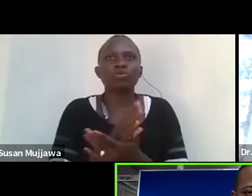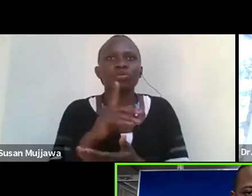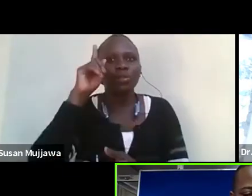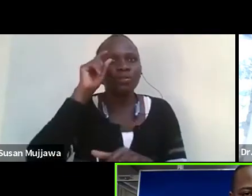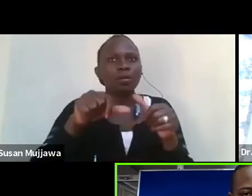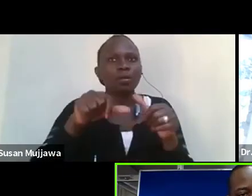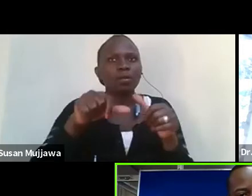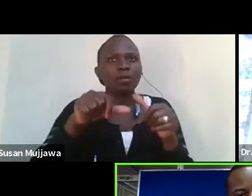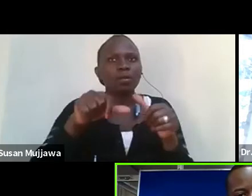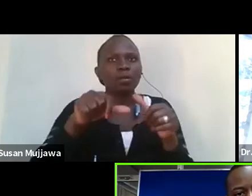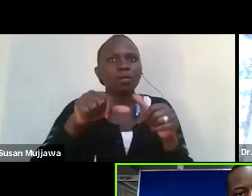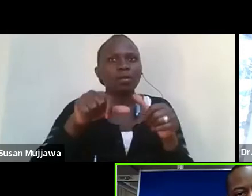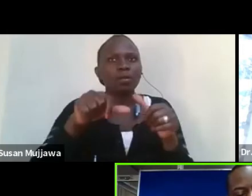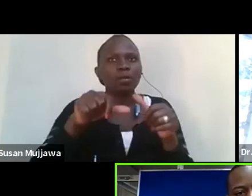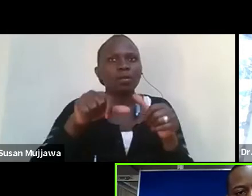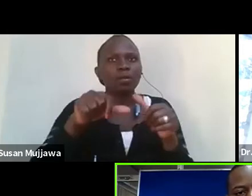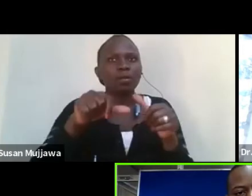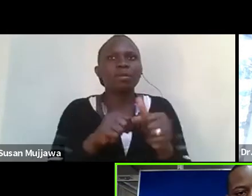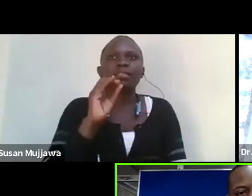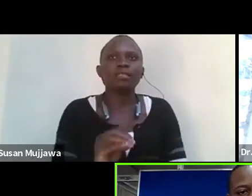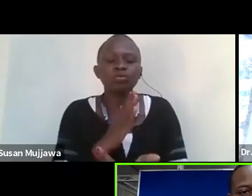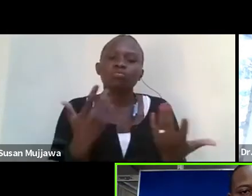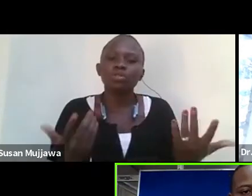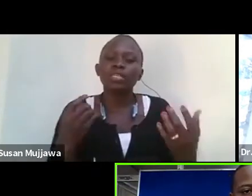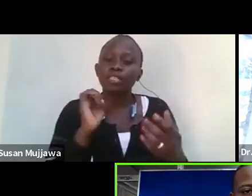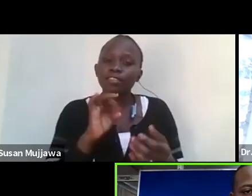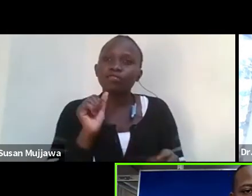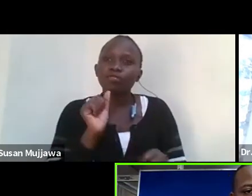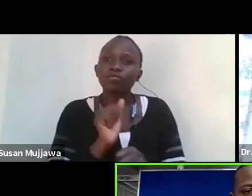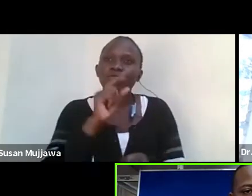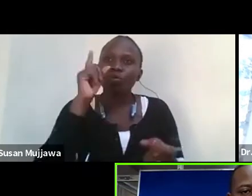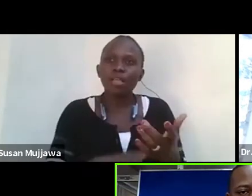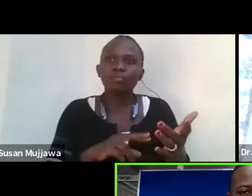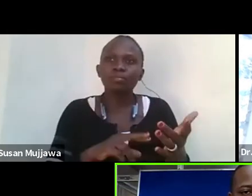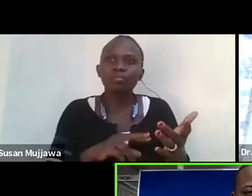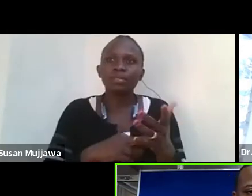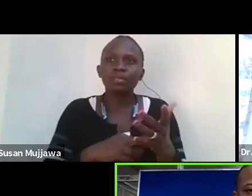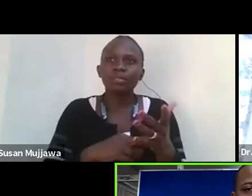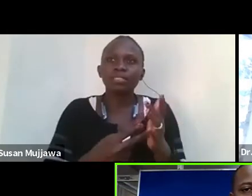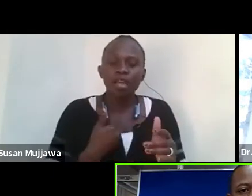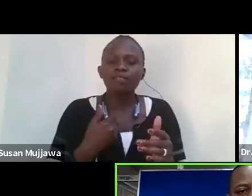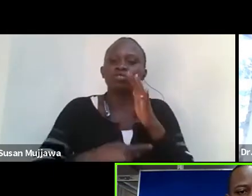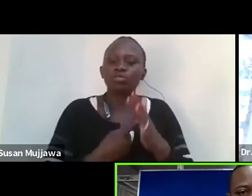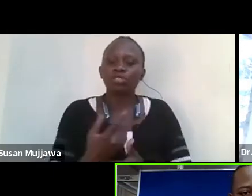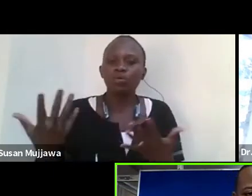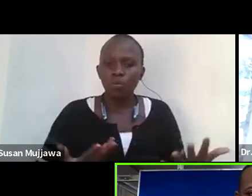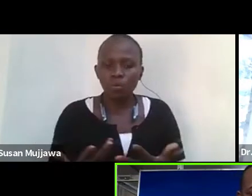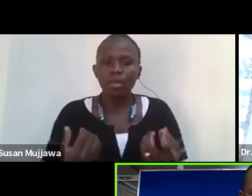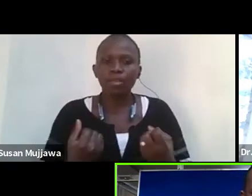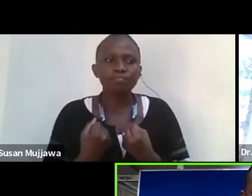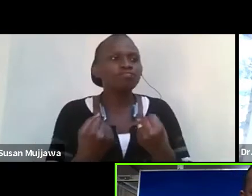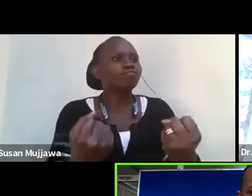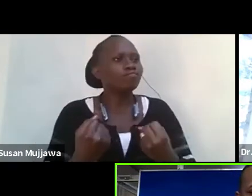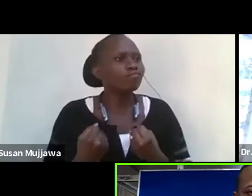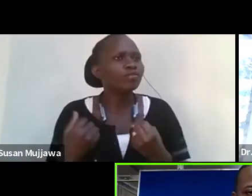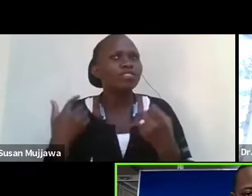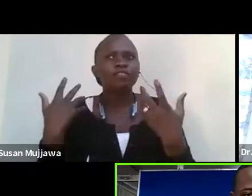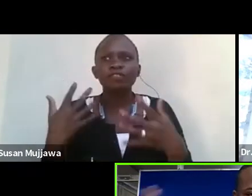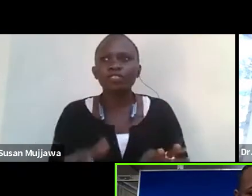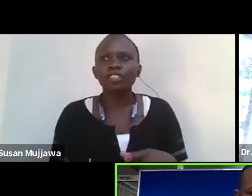our inputs. And when you do that, you're going to get into a situation where transportation has been hit, containers are now a problem